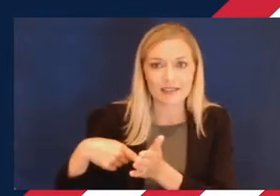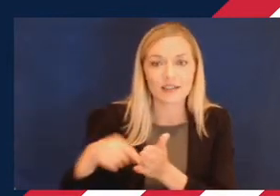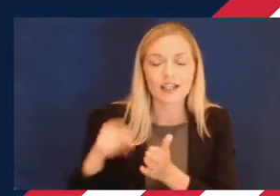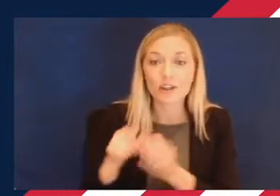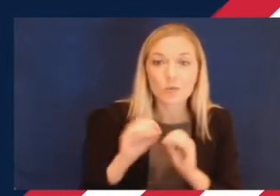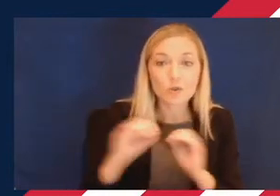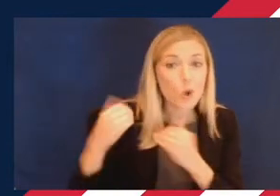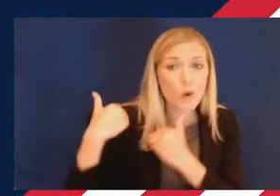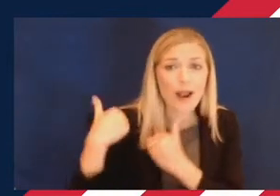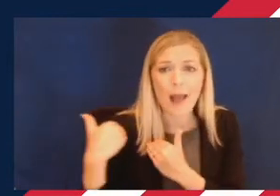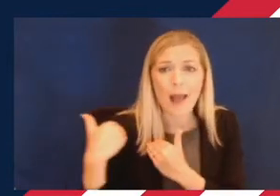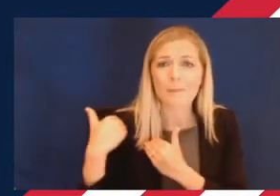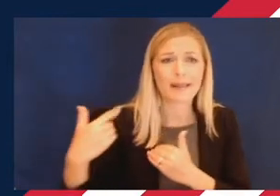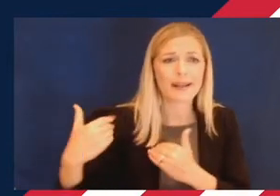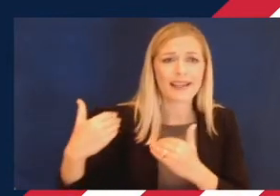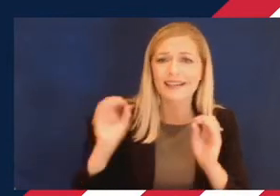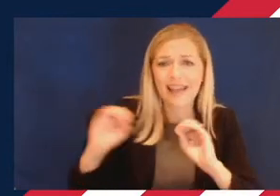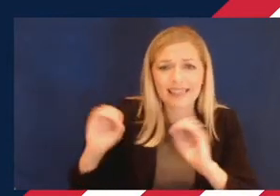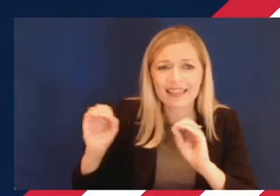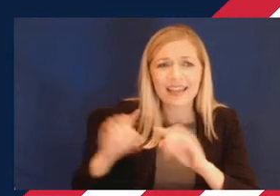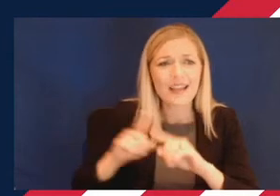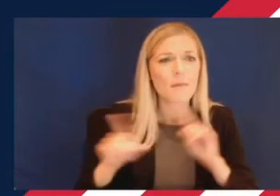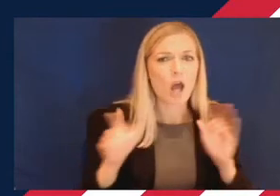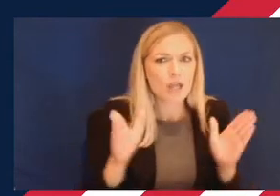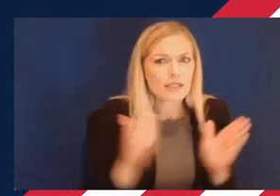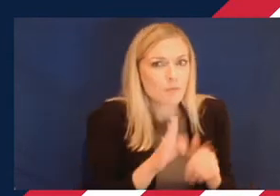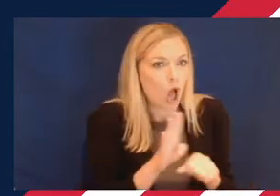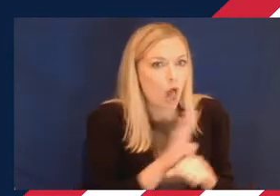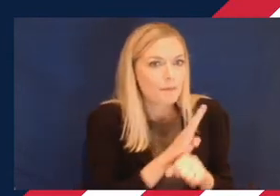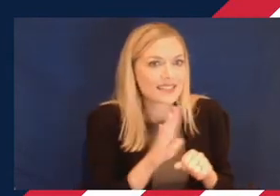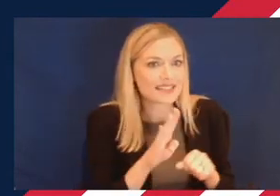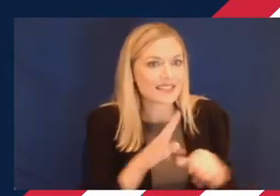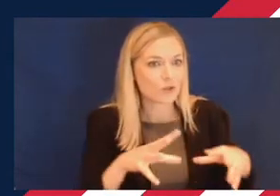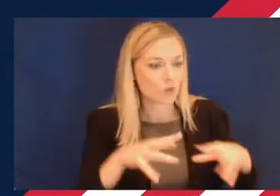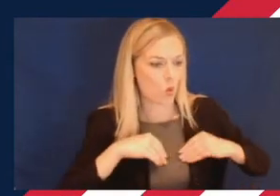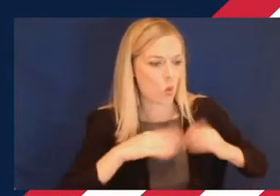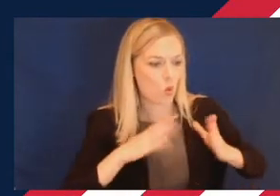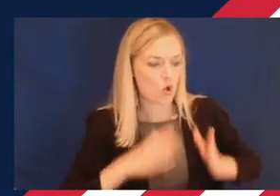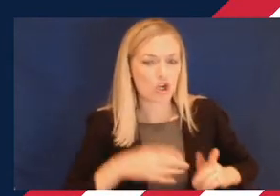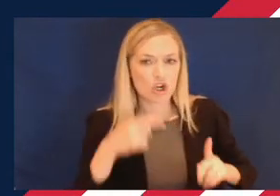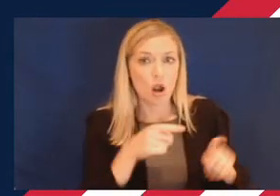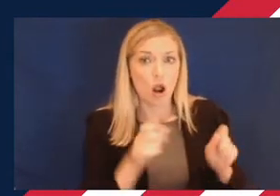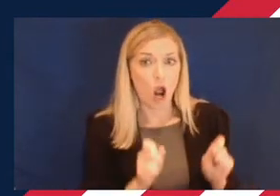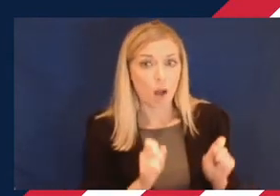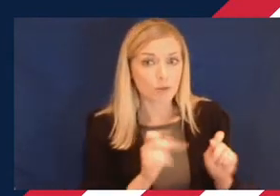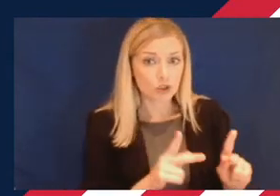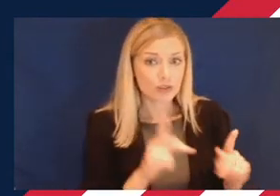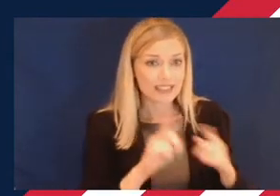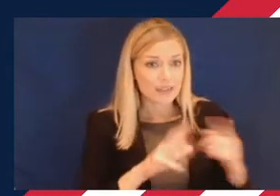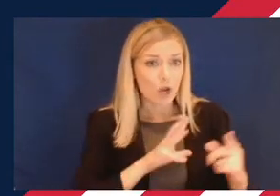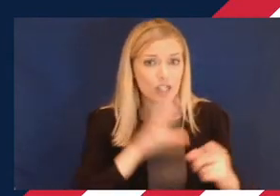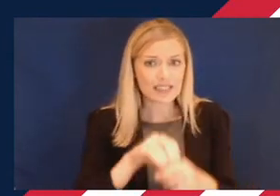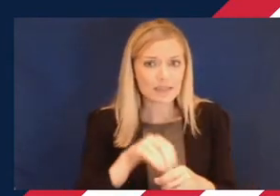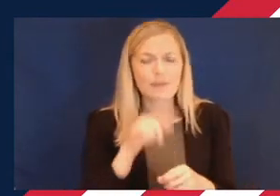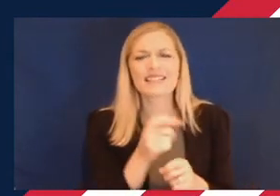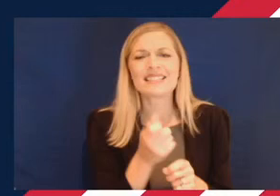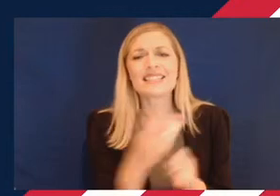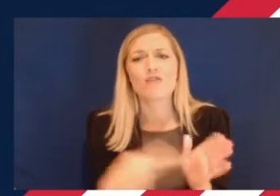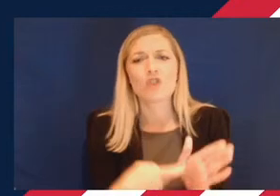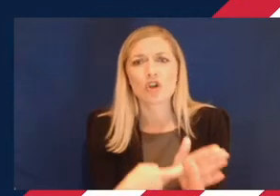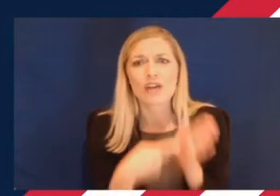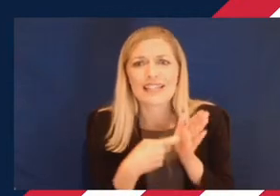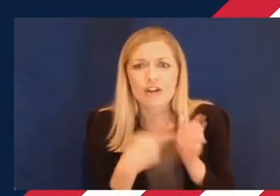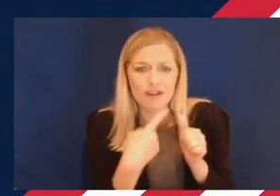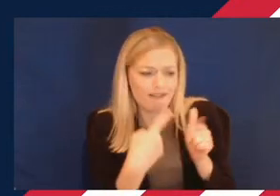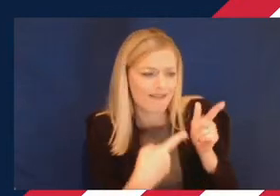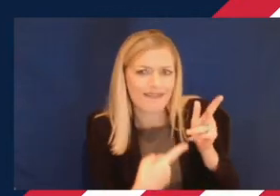yet, when it was a small business owner opportunity to be able to participate, there were several criteria. And now in the forwarding package that